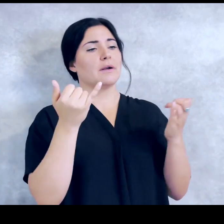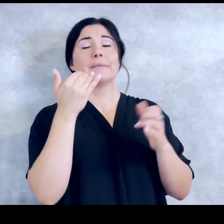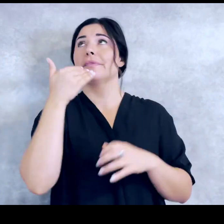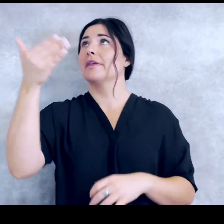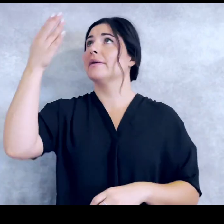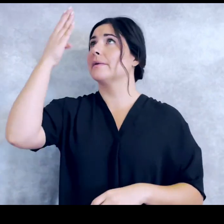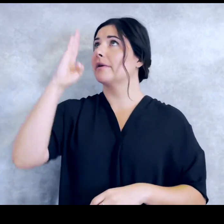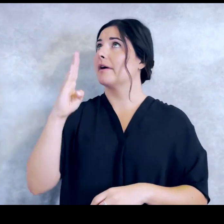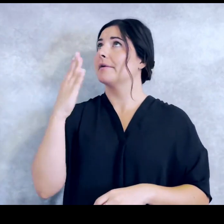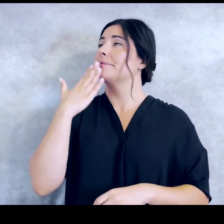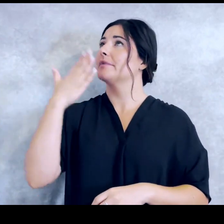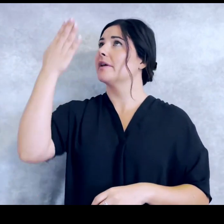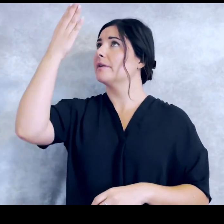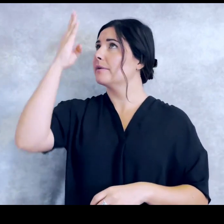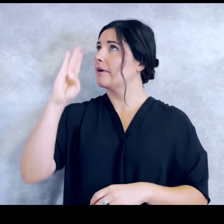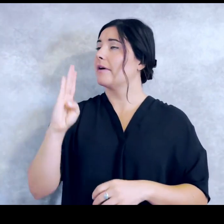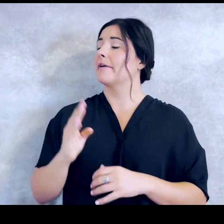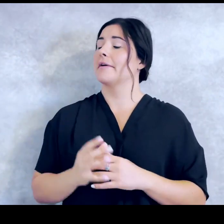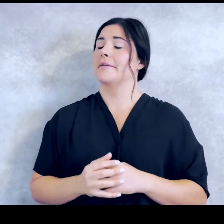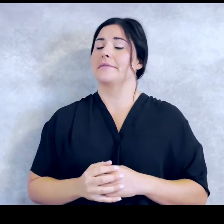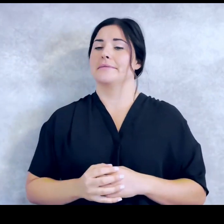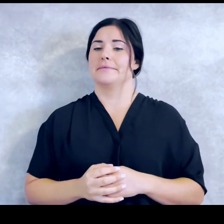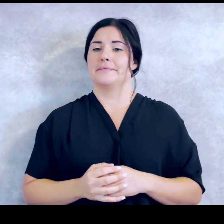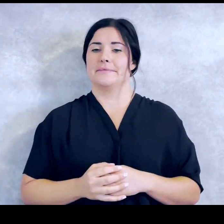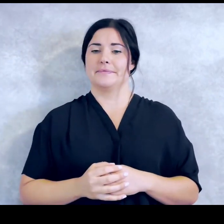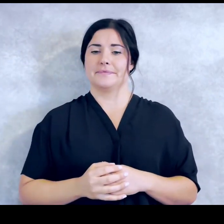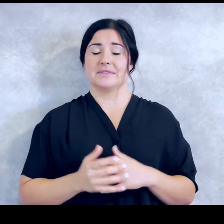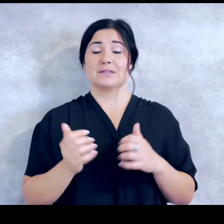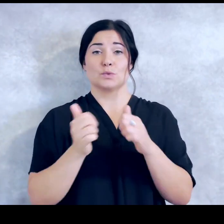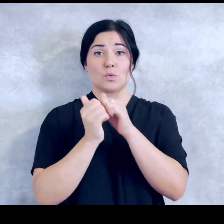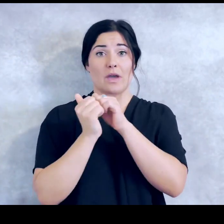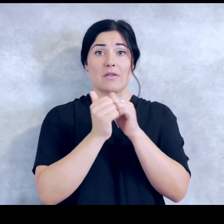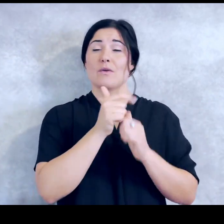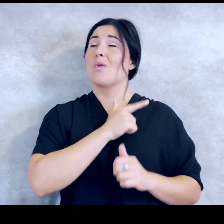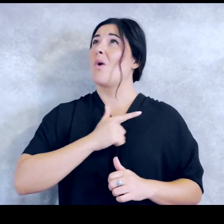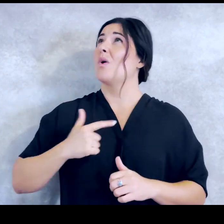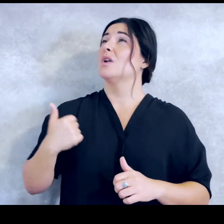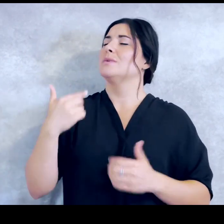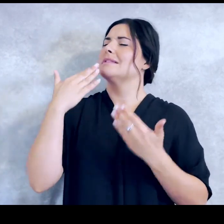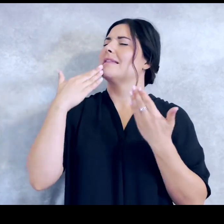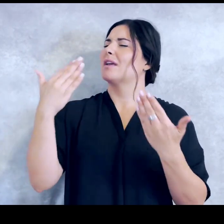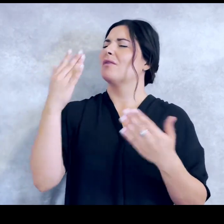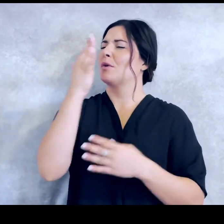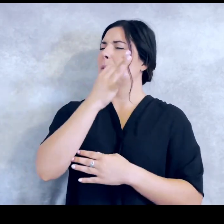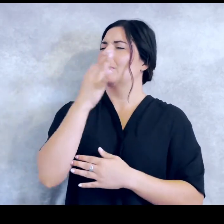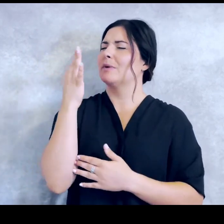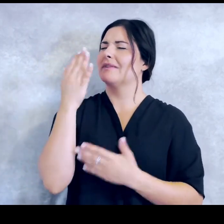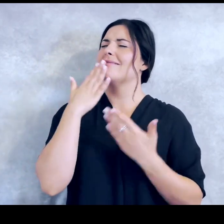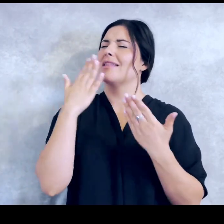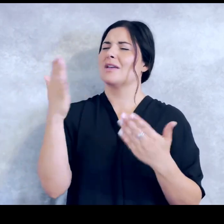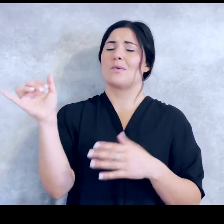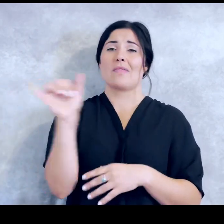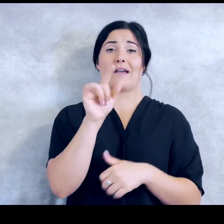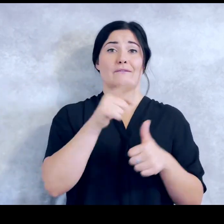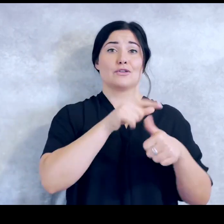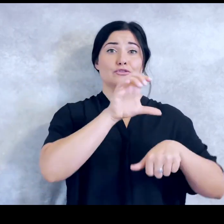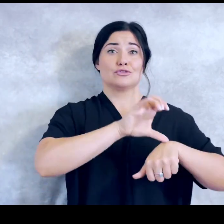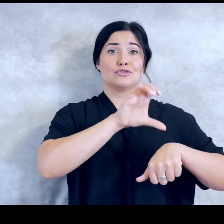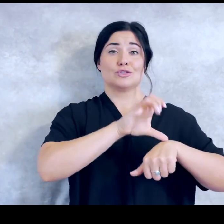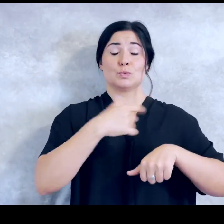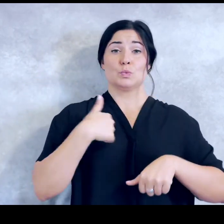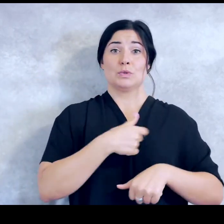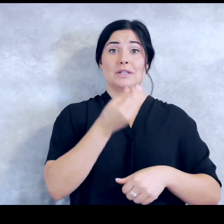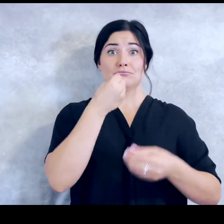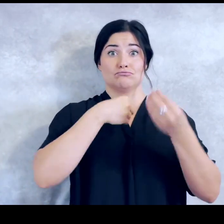now. Thank you, God. Thank you, God. Thank you, God. And now together, Lord, we thank you for communion. We thank you that like